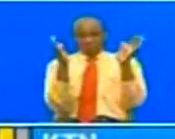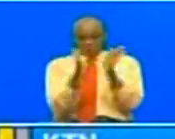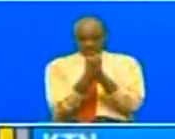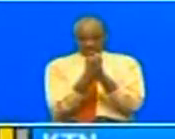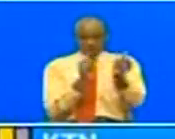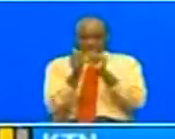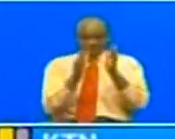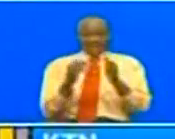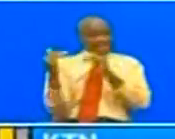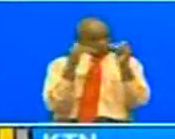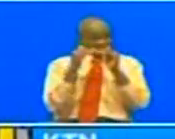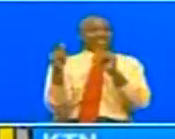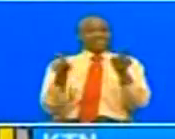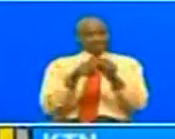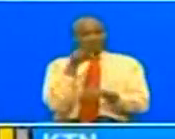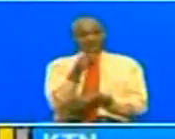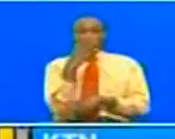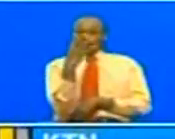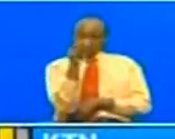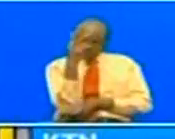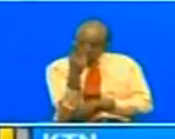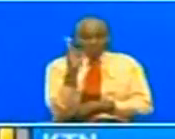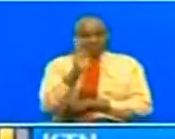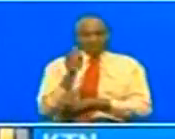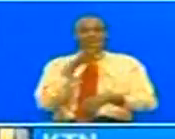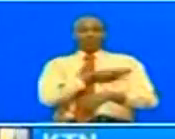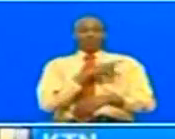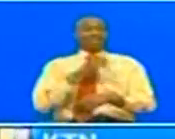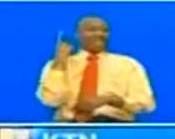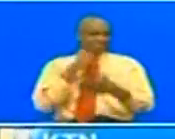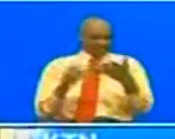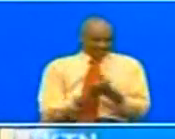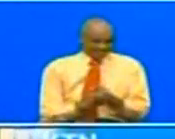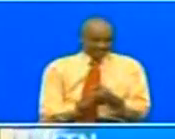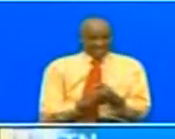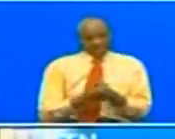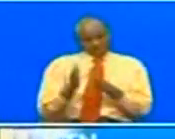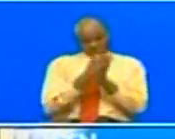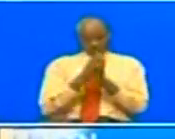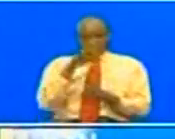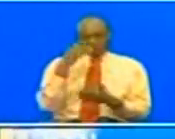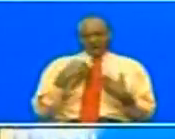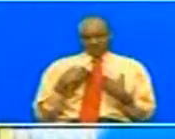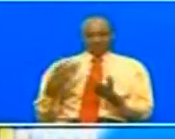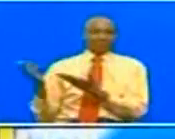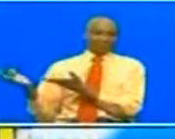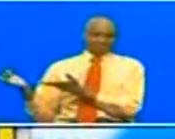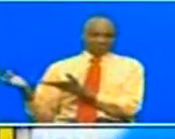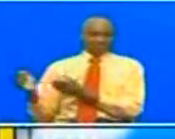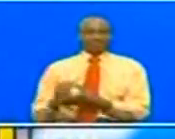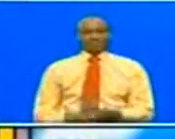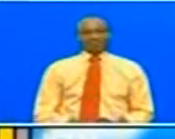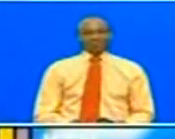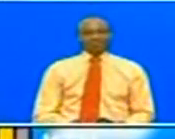closest competitor, Equity Bank, which announced a 4.2 billion shilling profit last week. KTN's Joy Dorimbira has more.